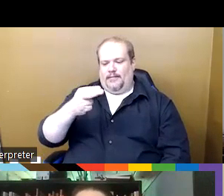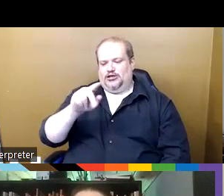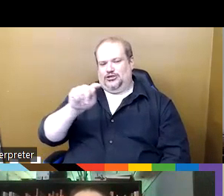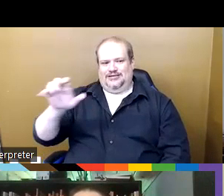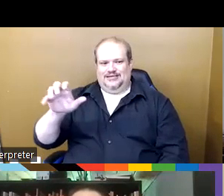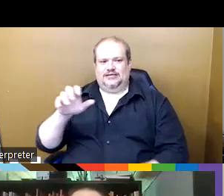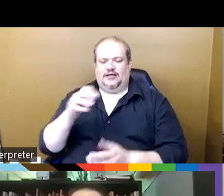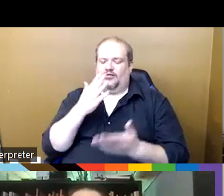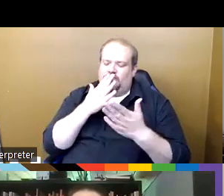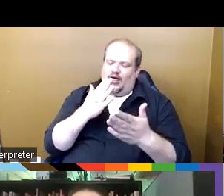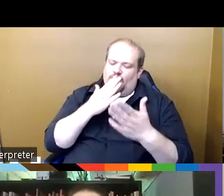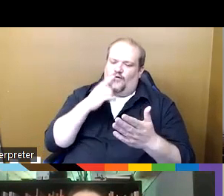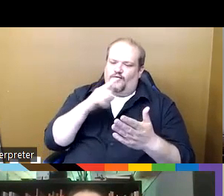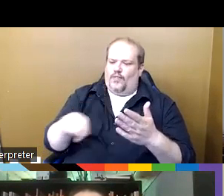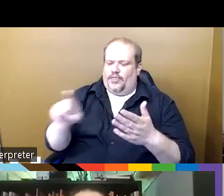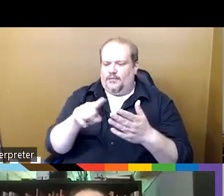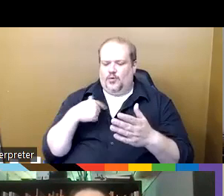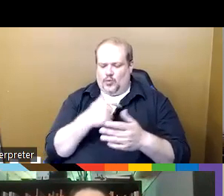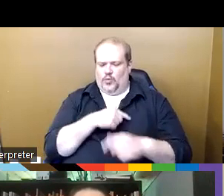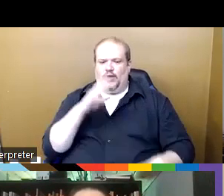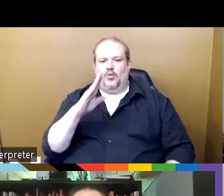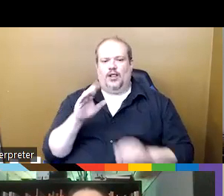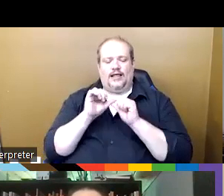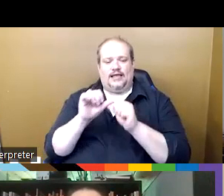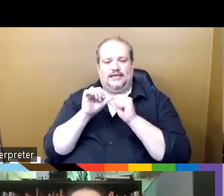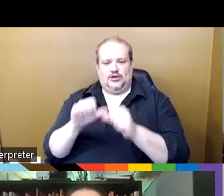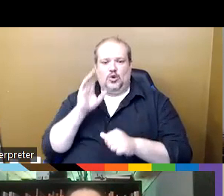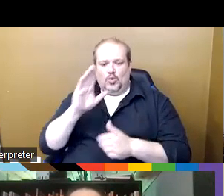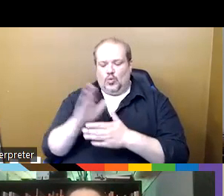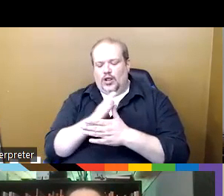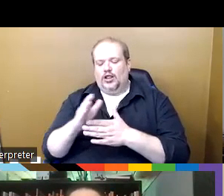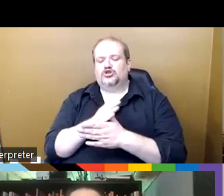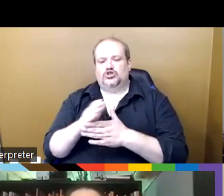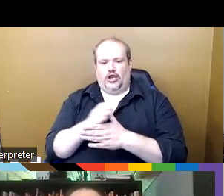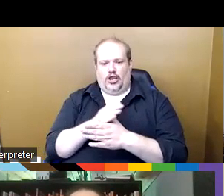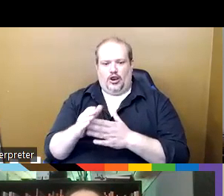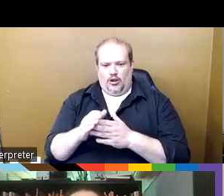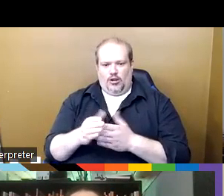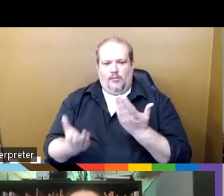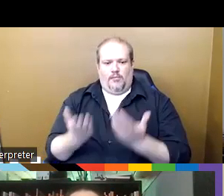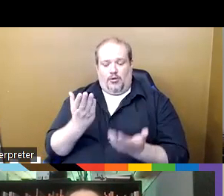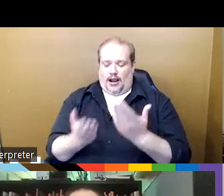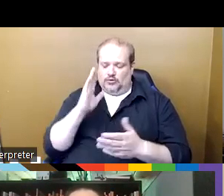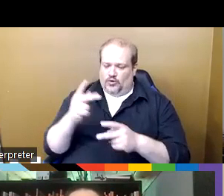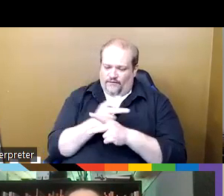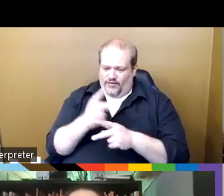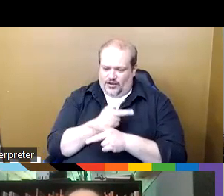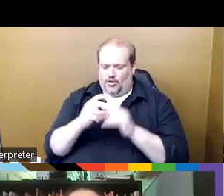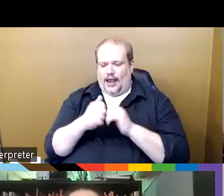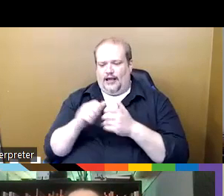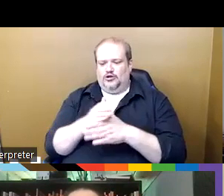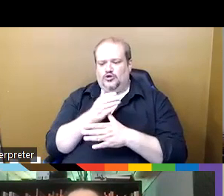just to extend thank you. We will continue, we will share perhaps we will figure out a way to share